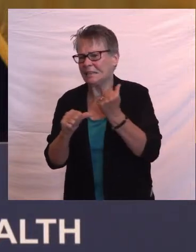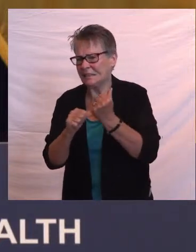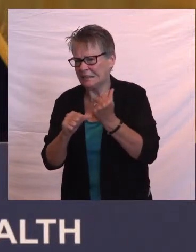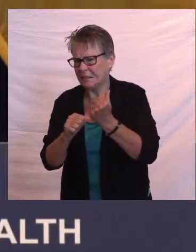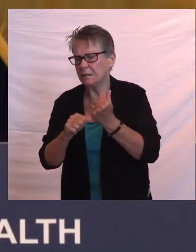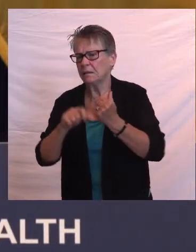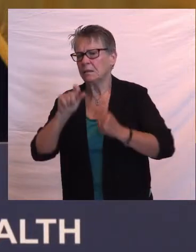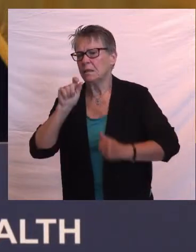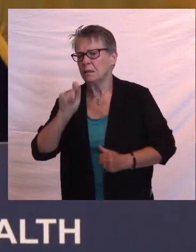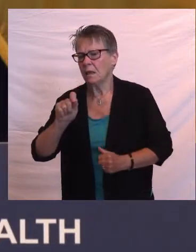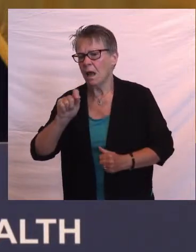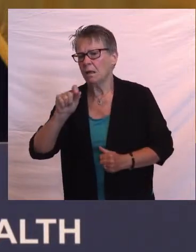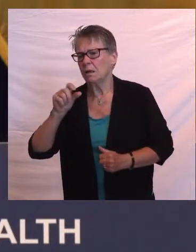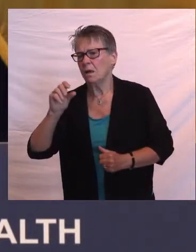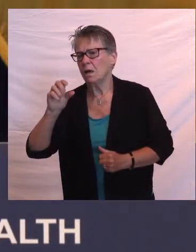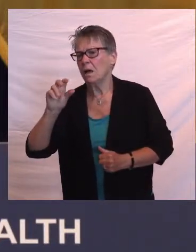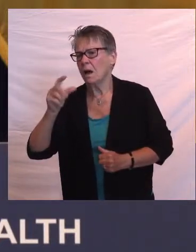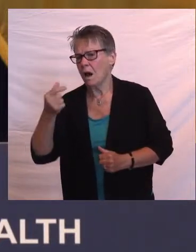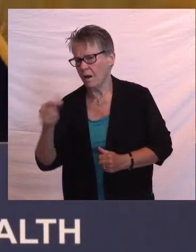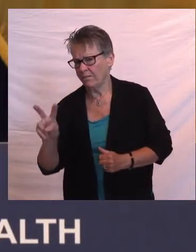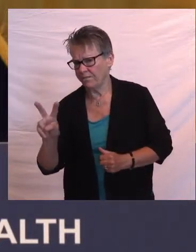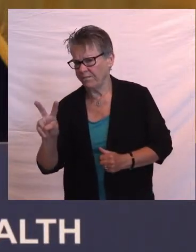which is sba.gov, go to